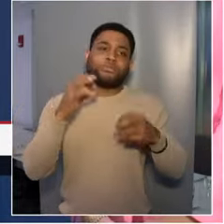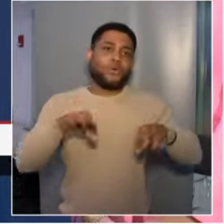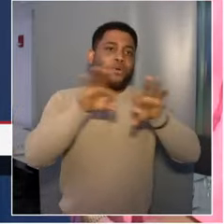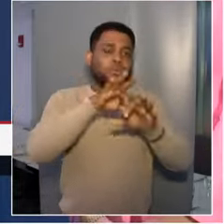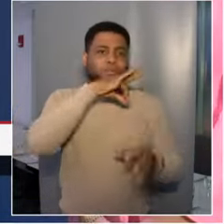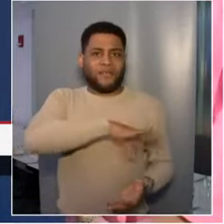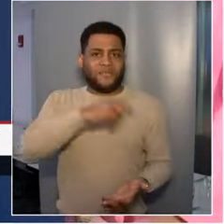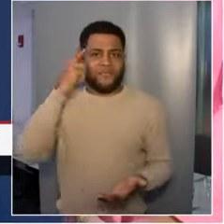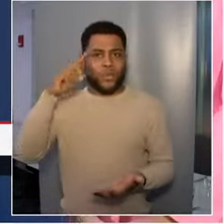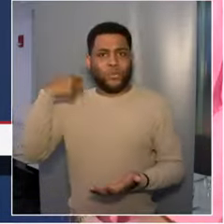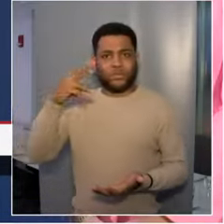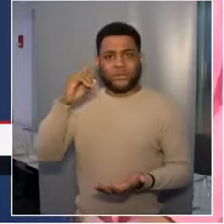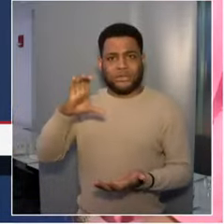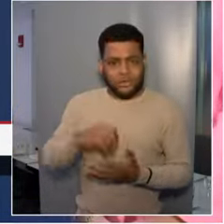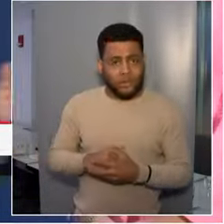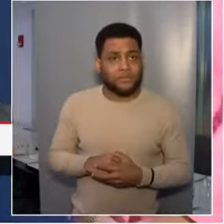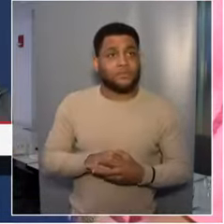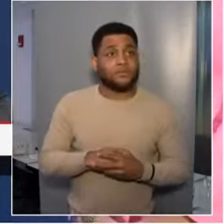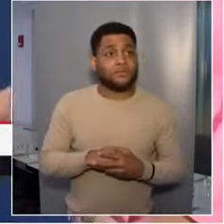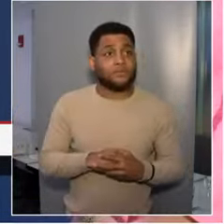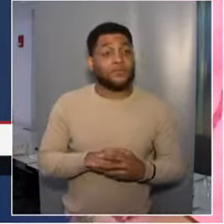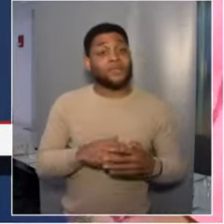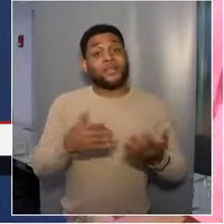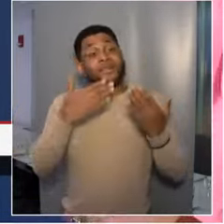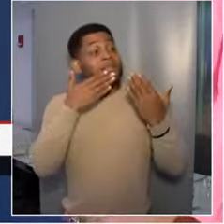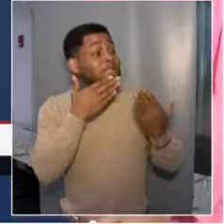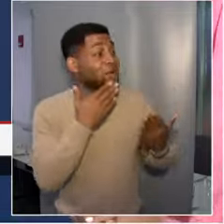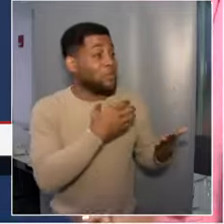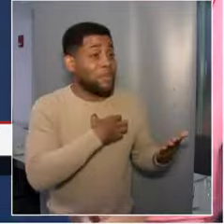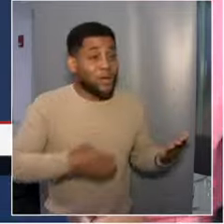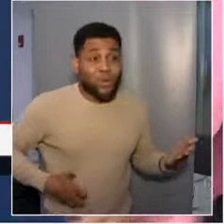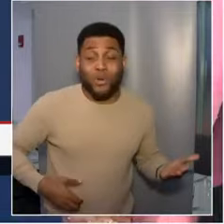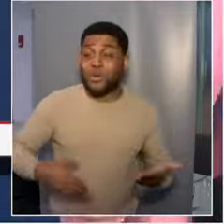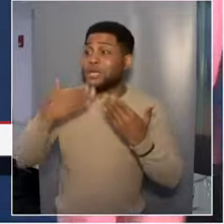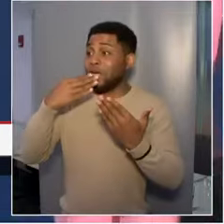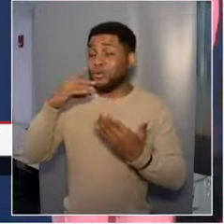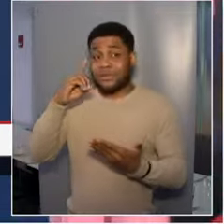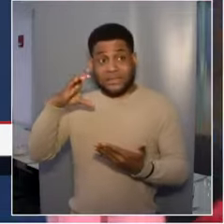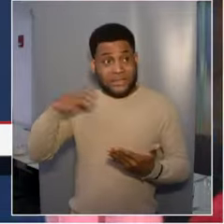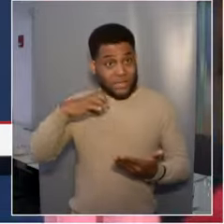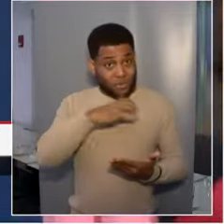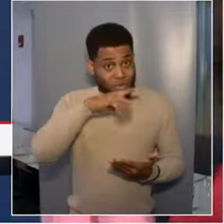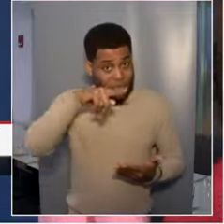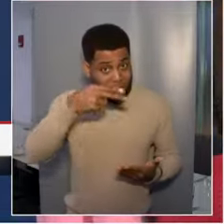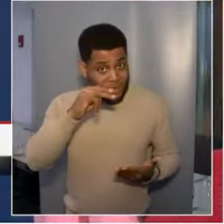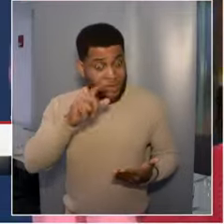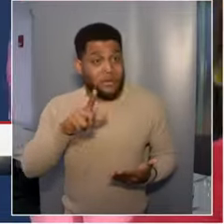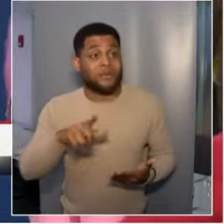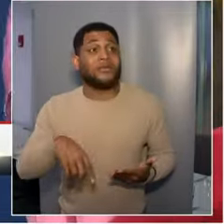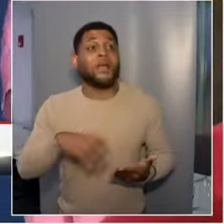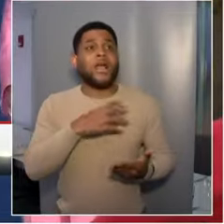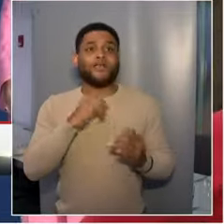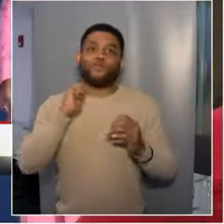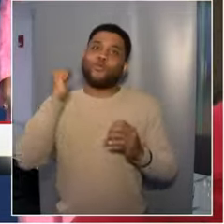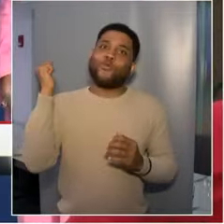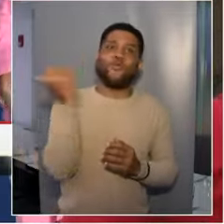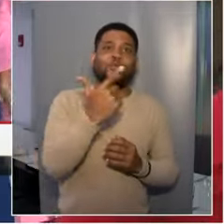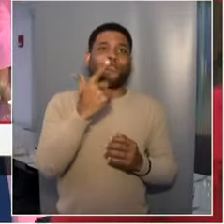D.C. So I thank the mayor, I thank Phil, I thank all our friends on the council, and we'll take some questions,